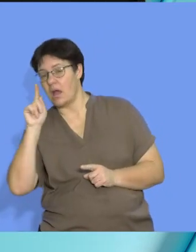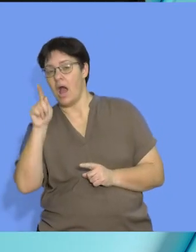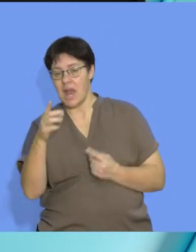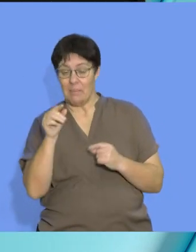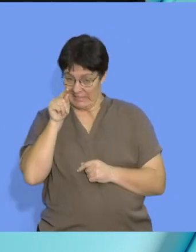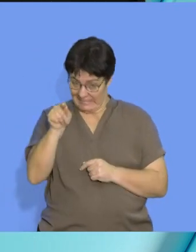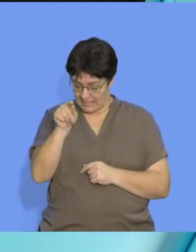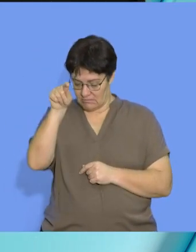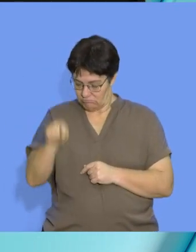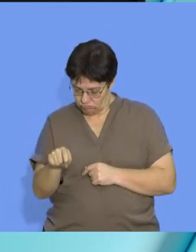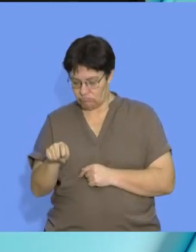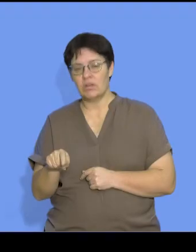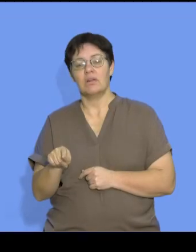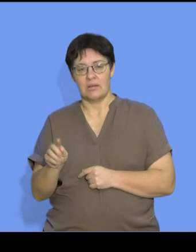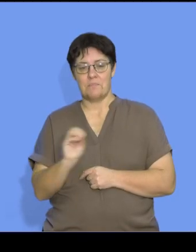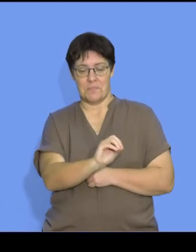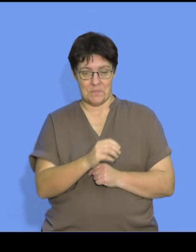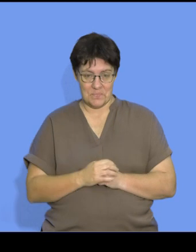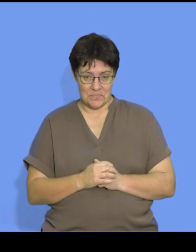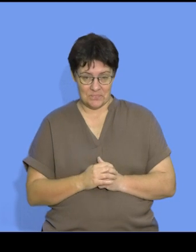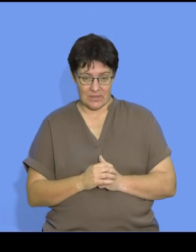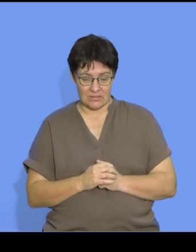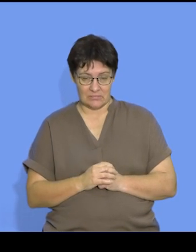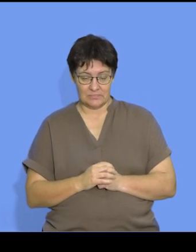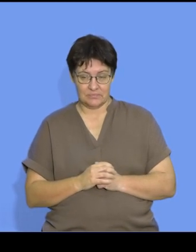Let's look at the next definition.